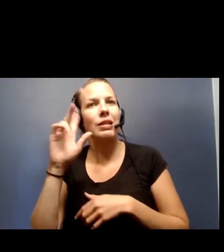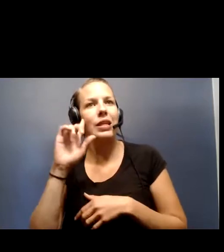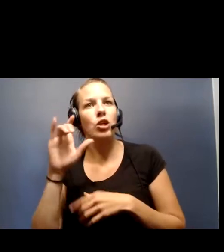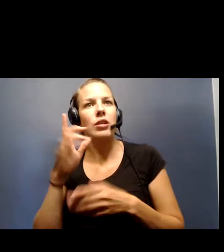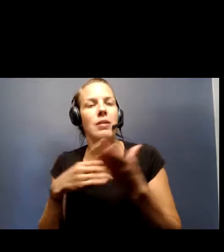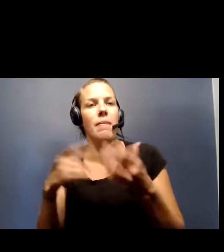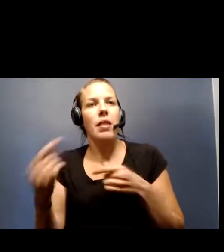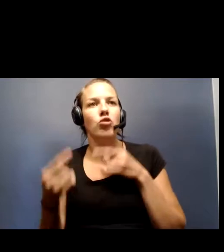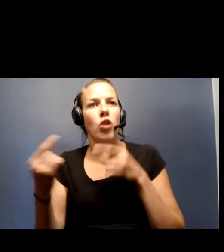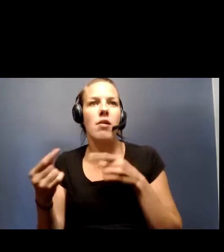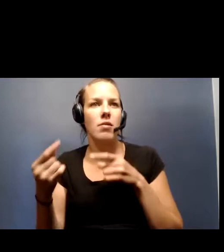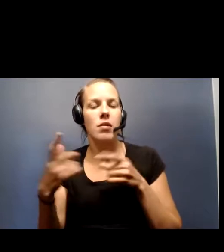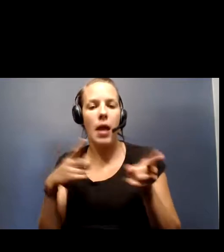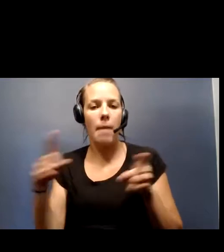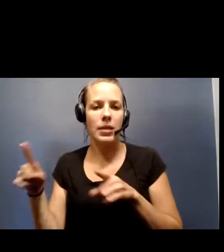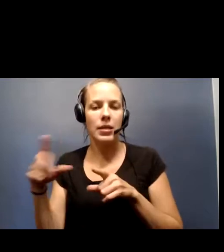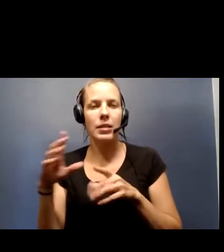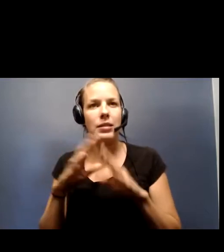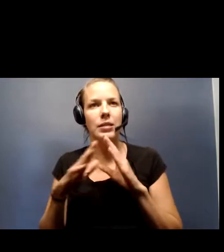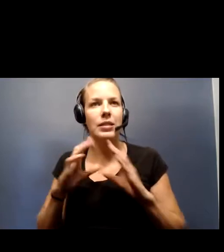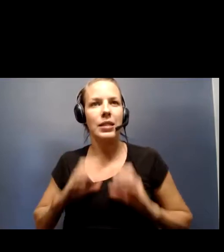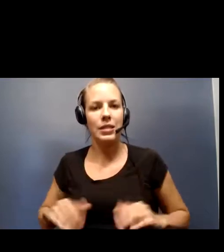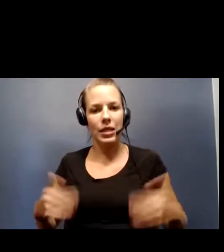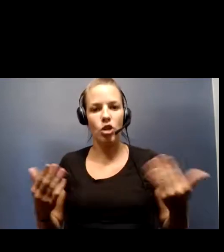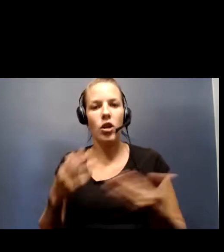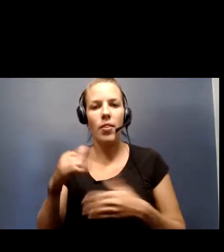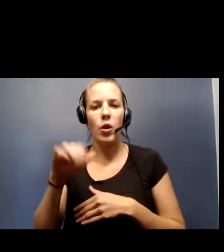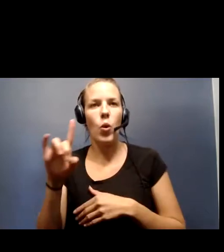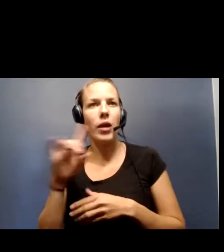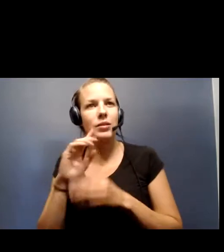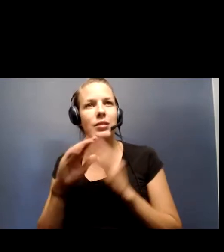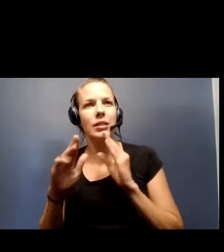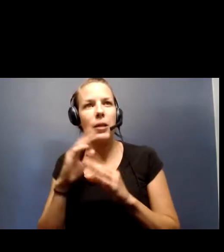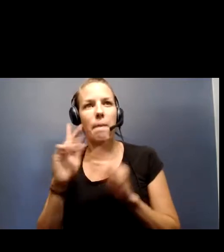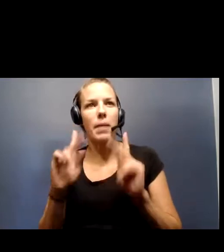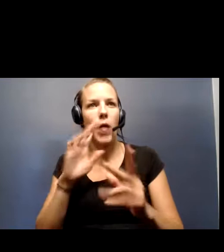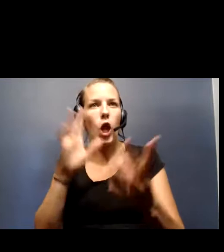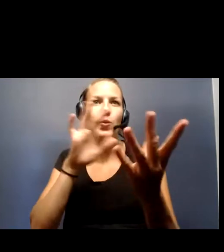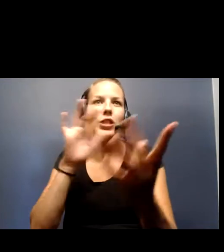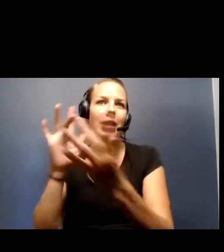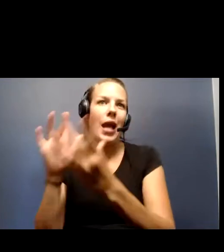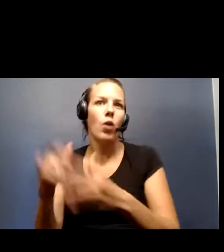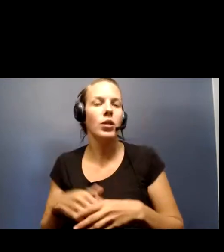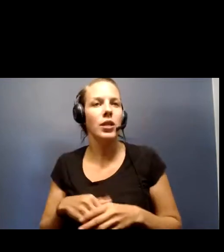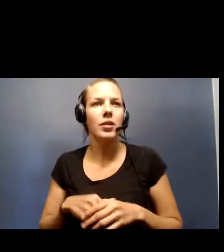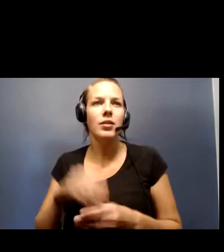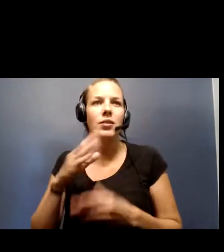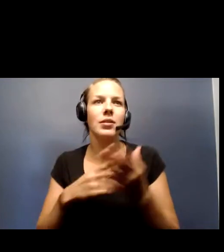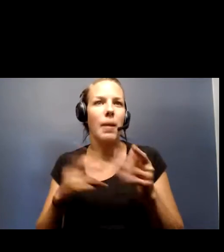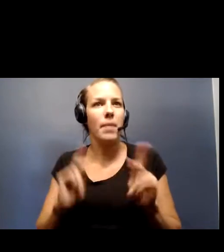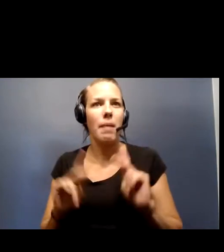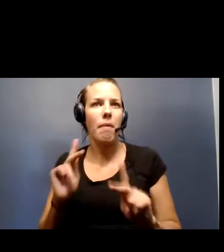struggles that the citizens in the Quad Cities have had, and the fact that people are reaching out. You know, for some people, this may be